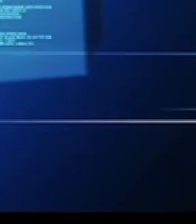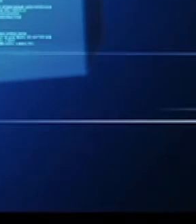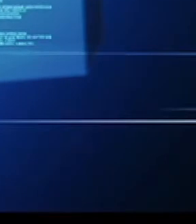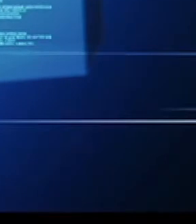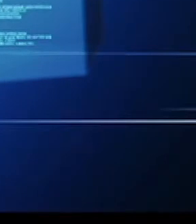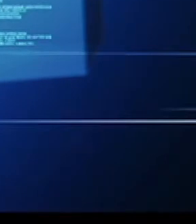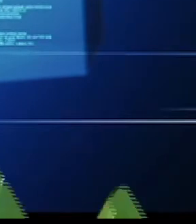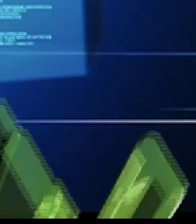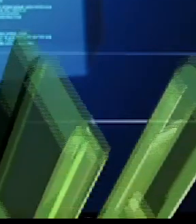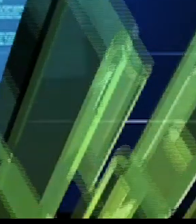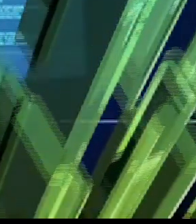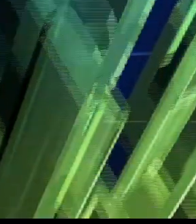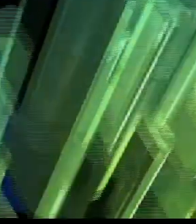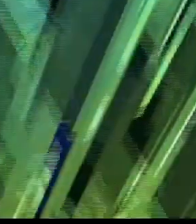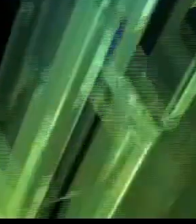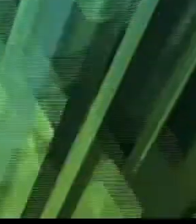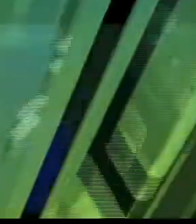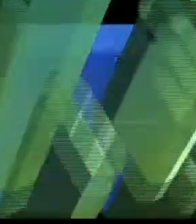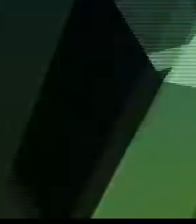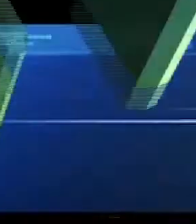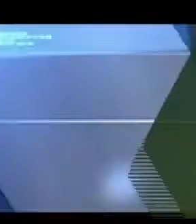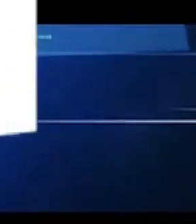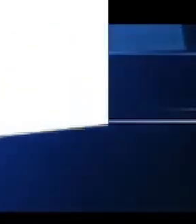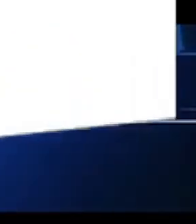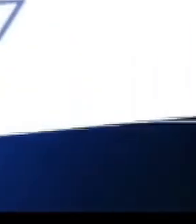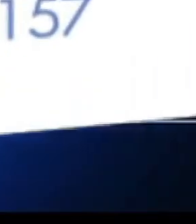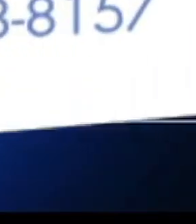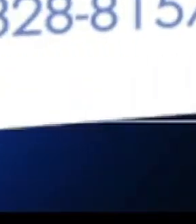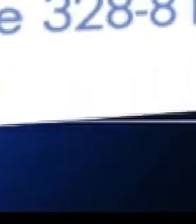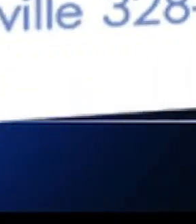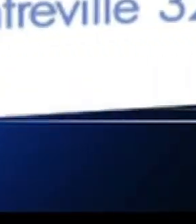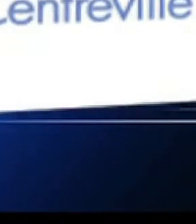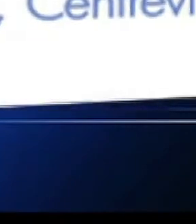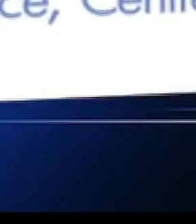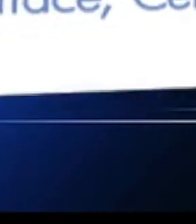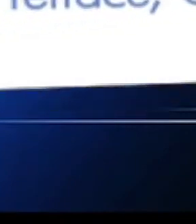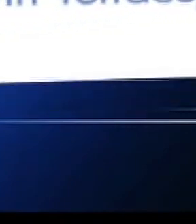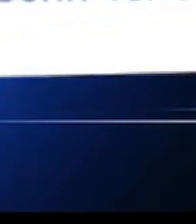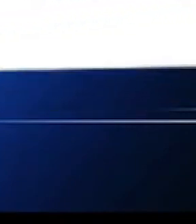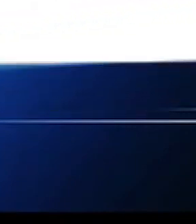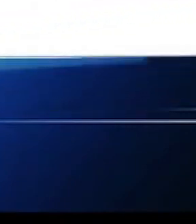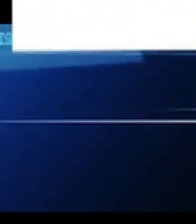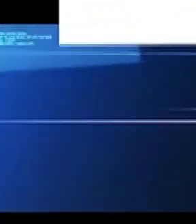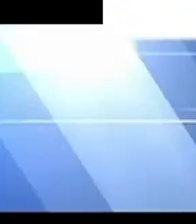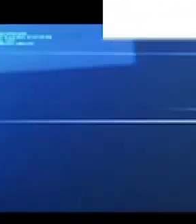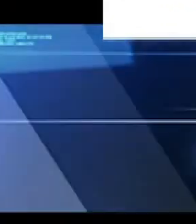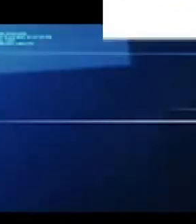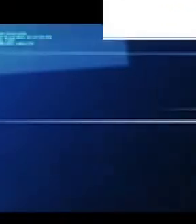This is ZNS Total Sports, brought to you by Fourth Terrace Diagnostic Center.